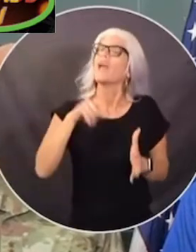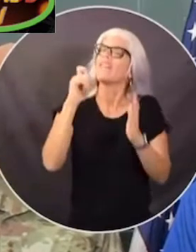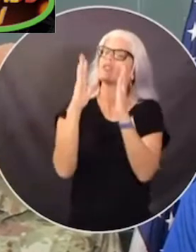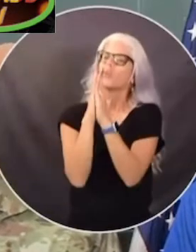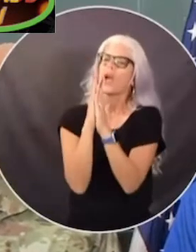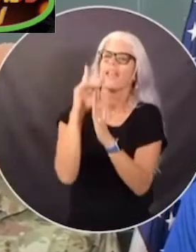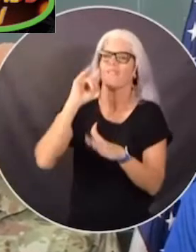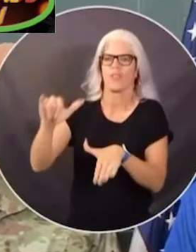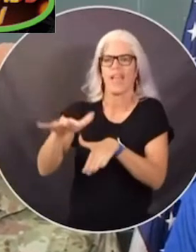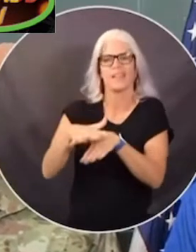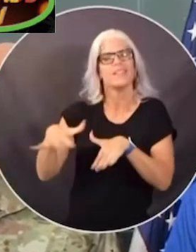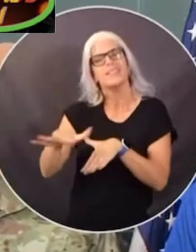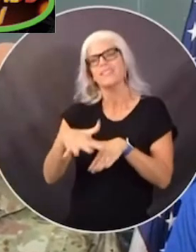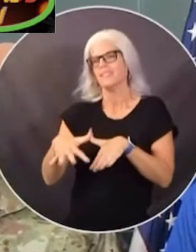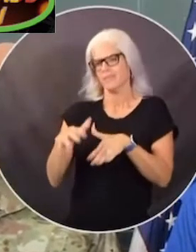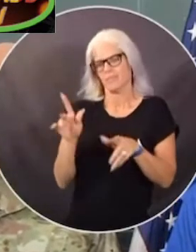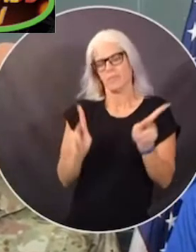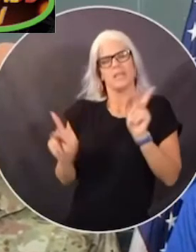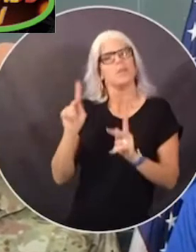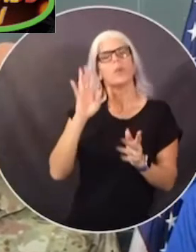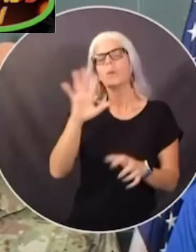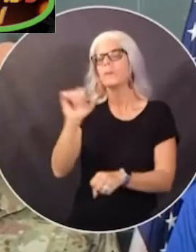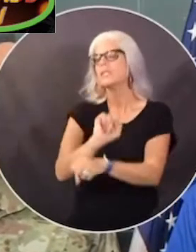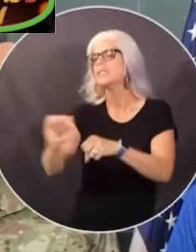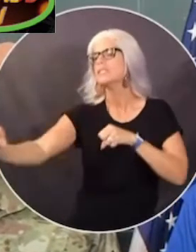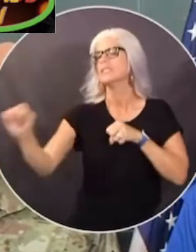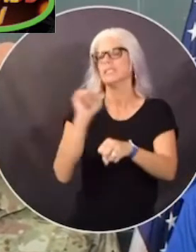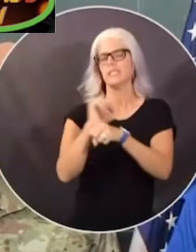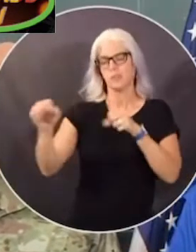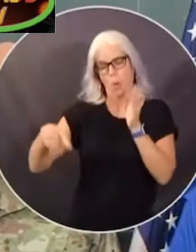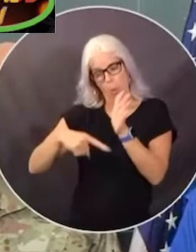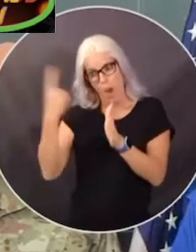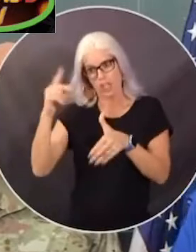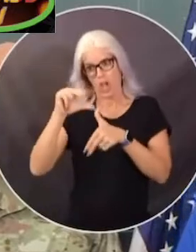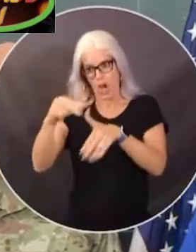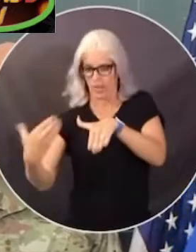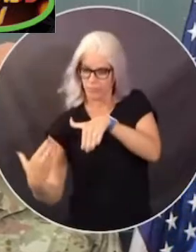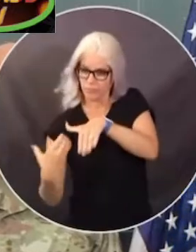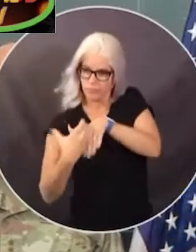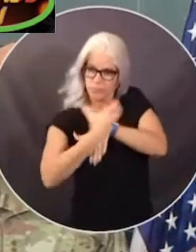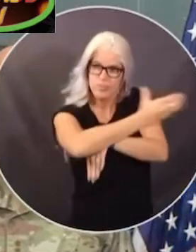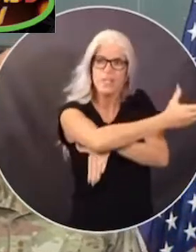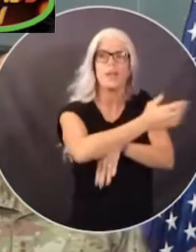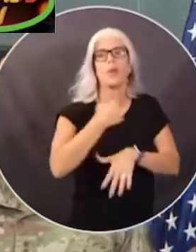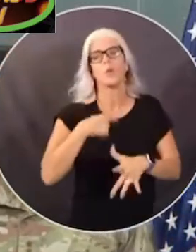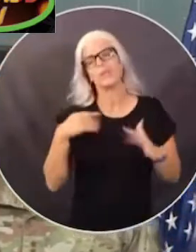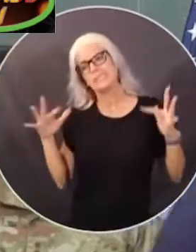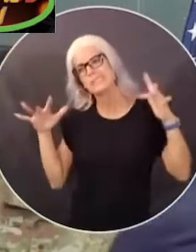effort on the back end to help people and to get the communities back on their feet. Thank you.